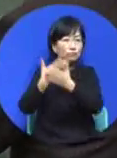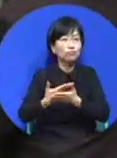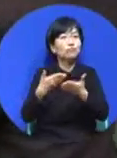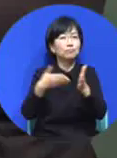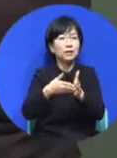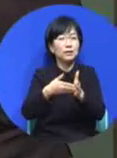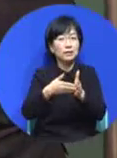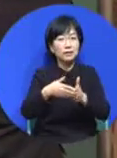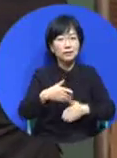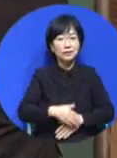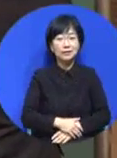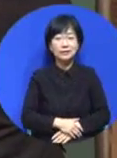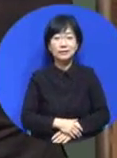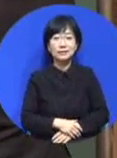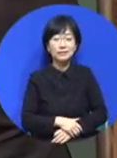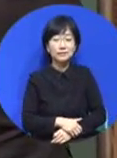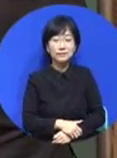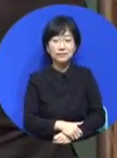answer.